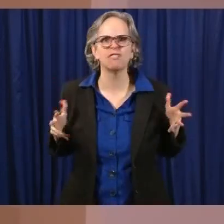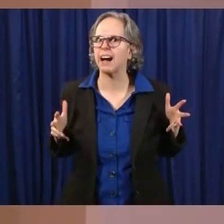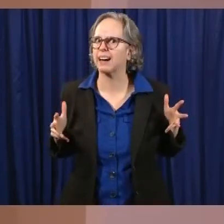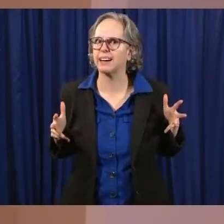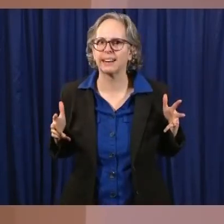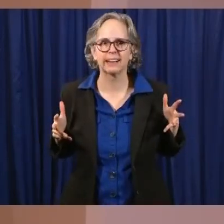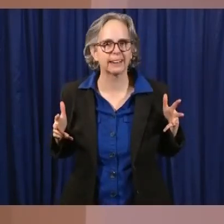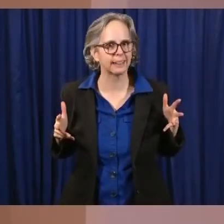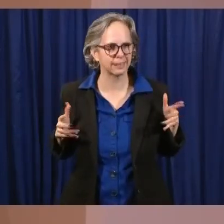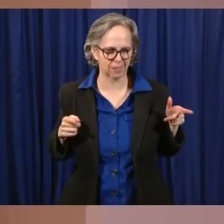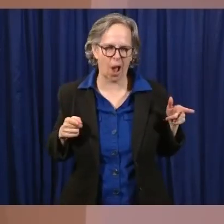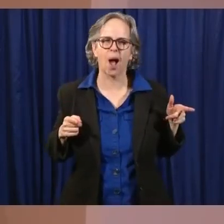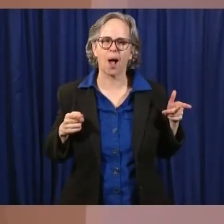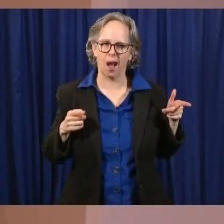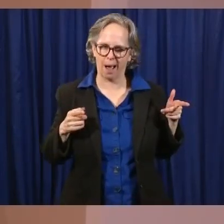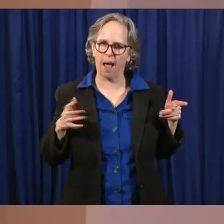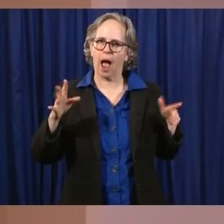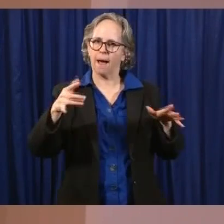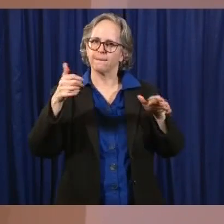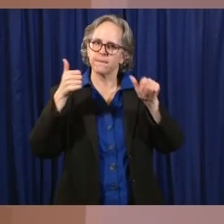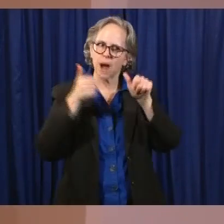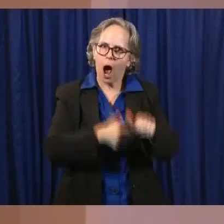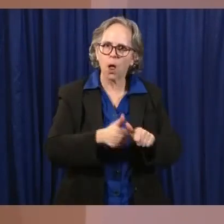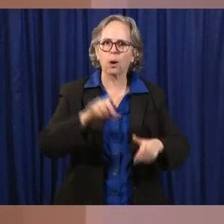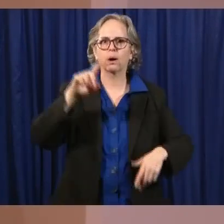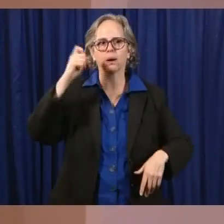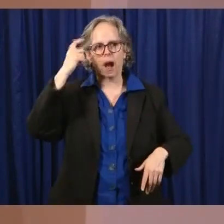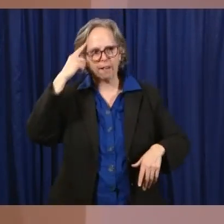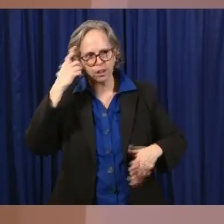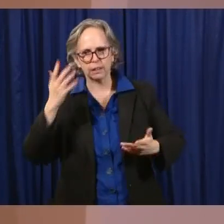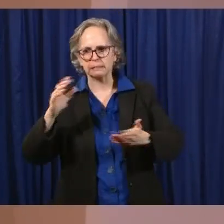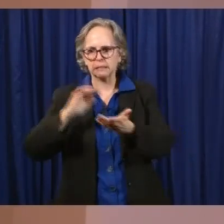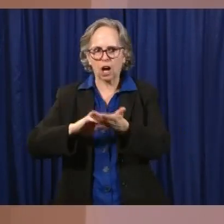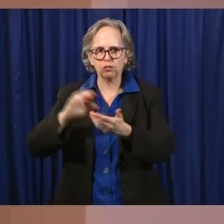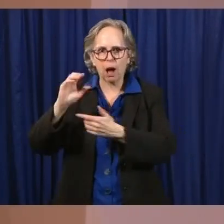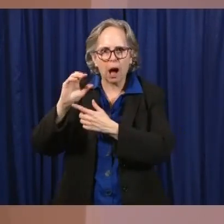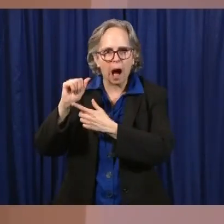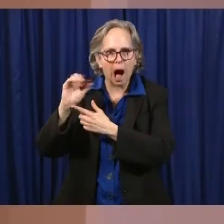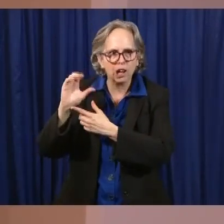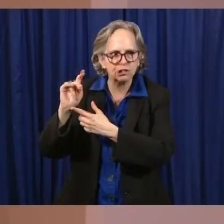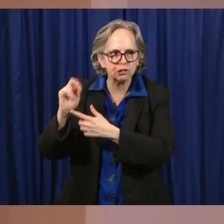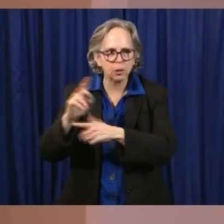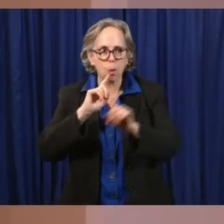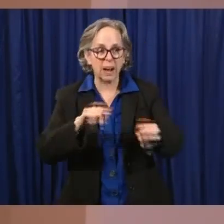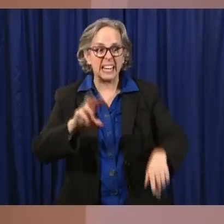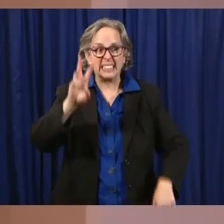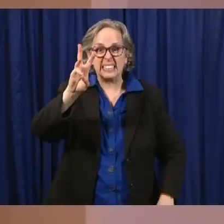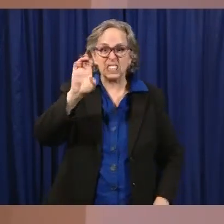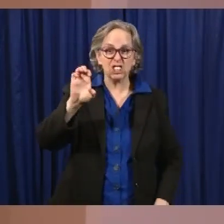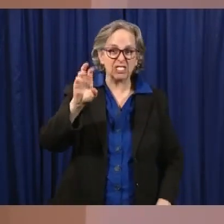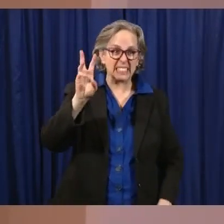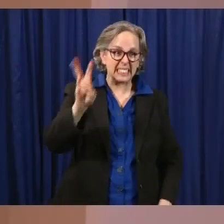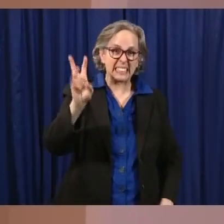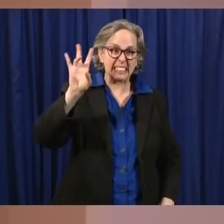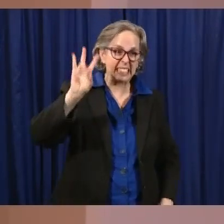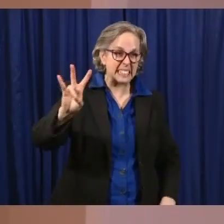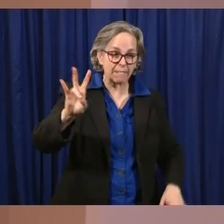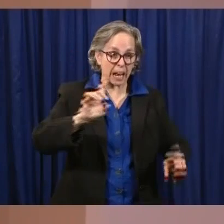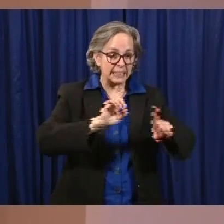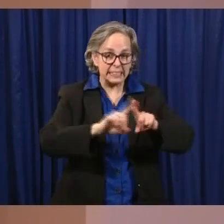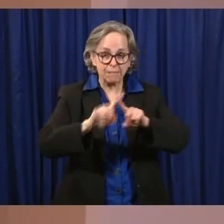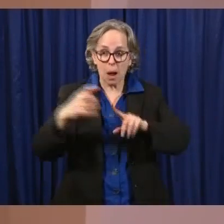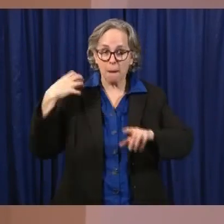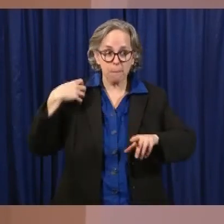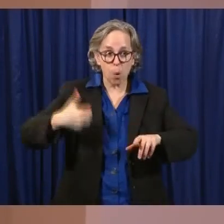put together and Dr. Acton signed. And there are 667 employers out there in that critical area with